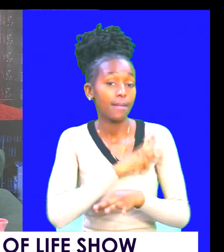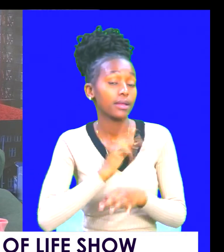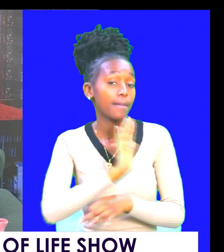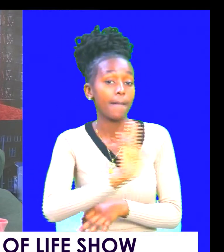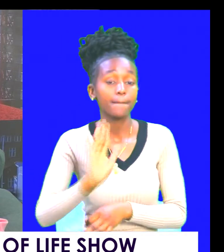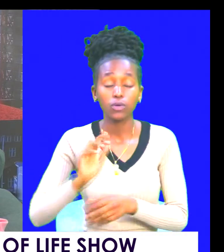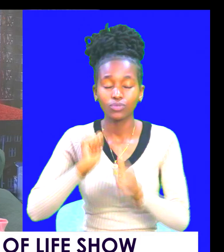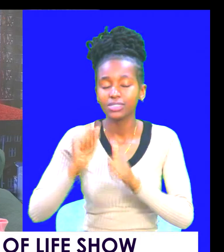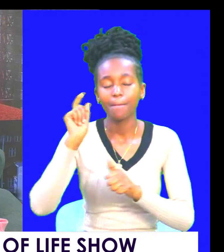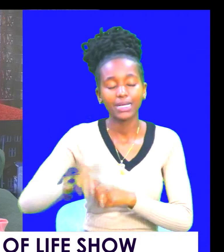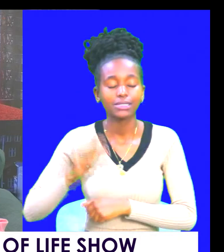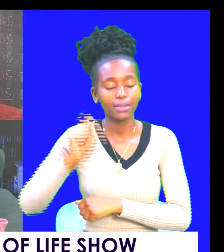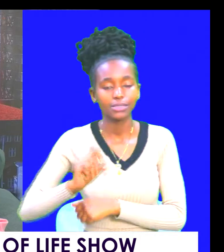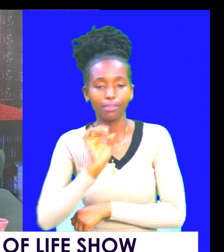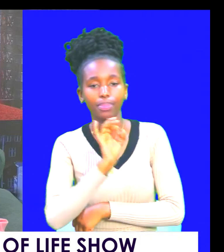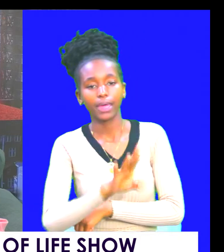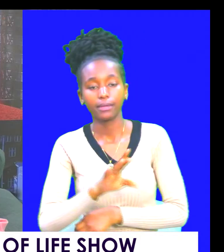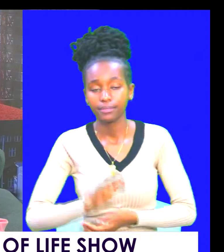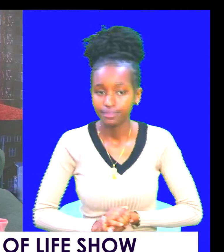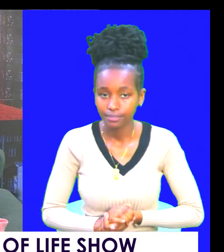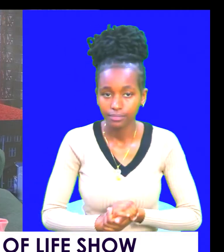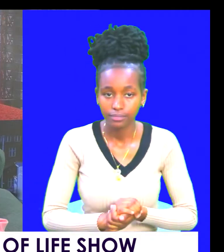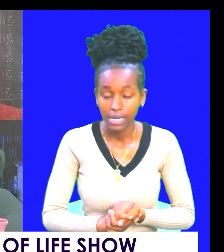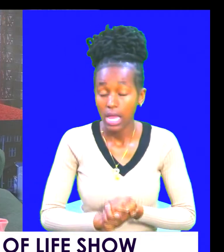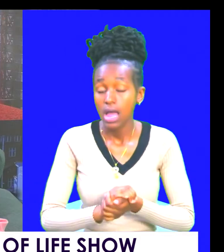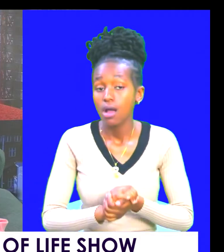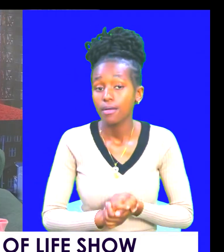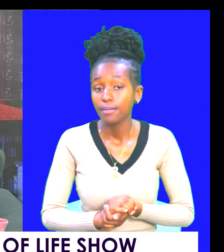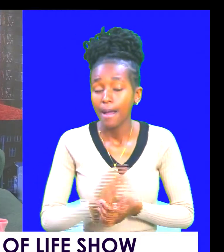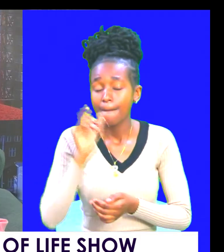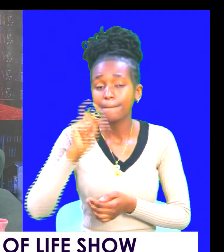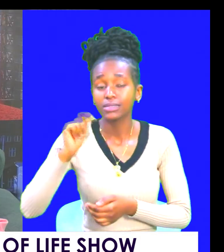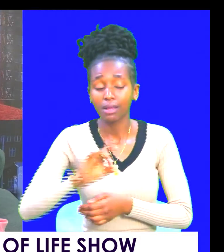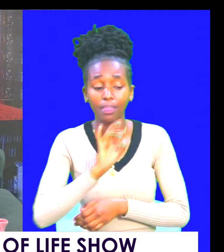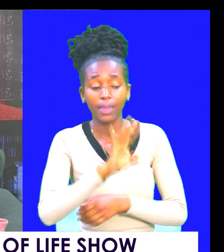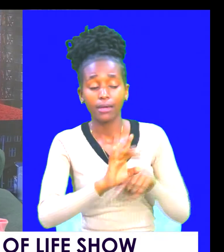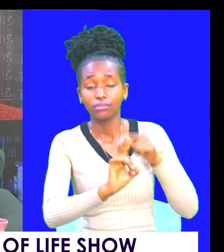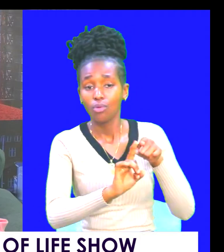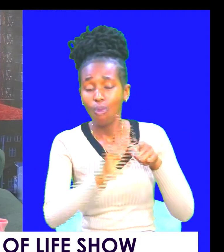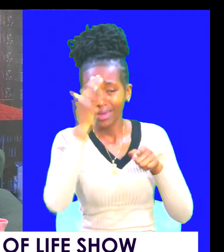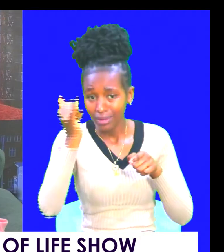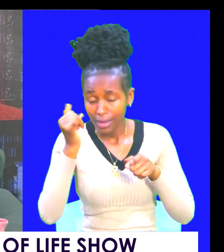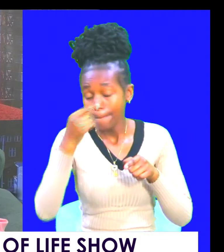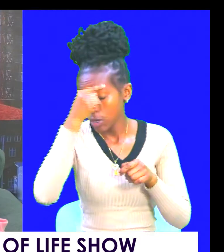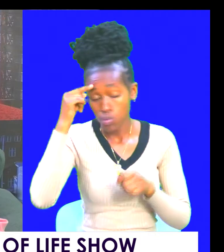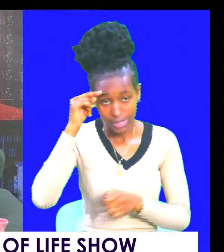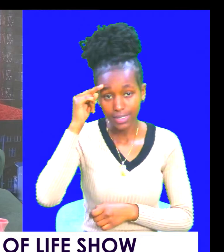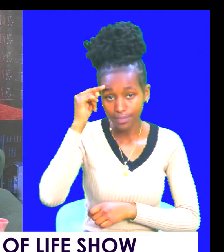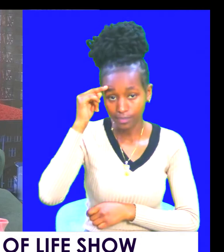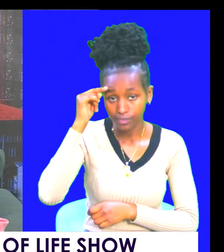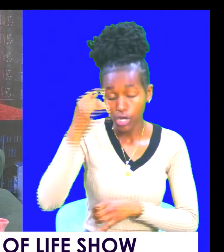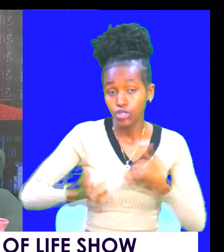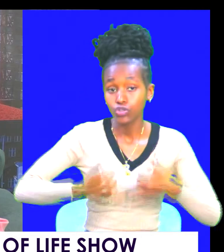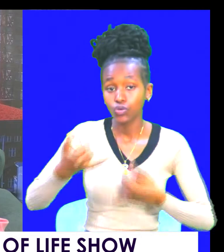with. Why? Because joy, Christians say, the joy of